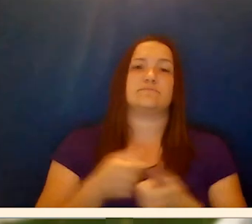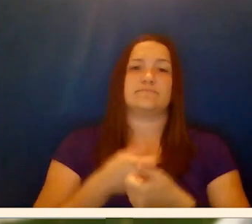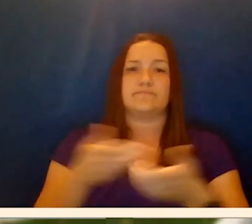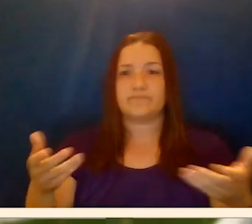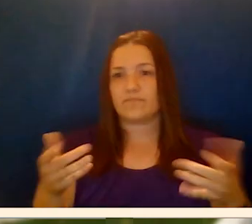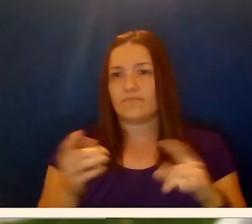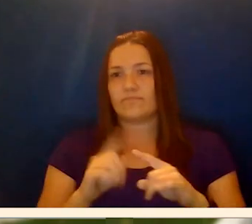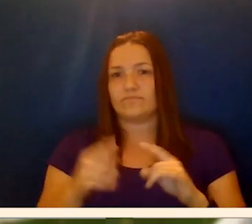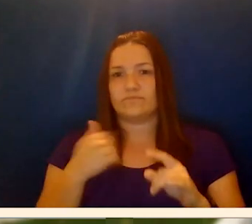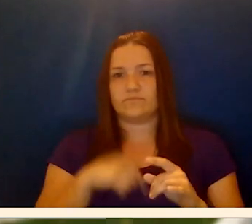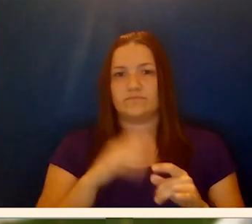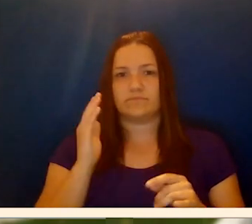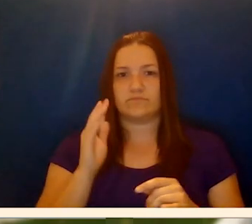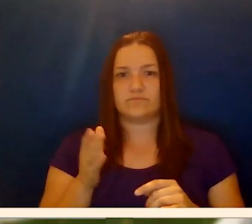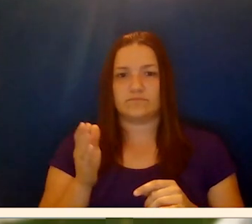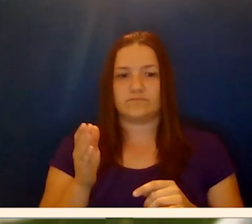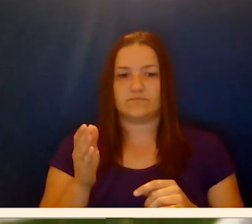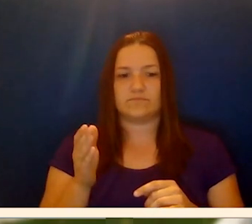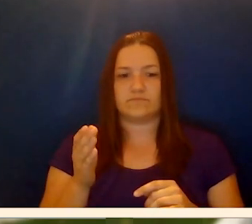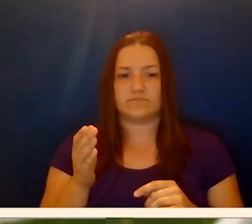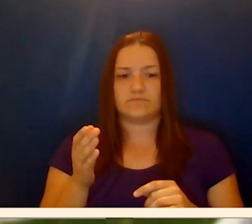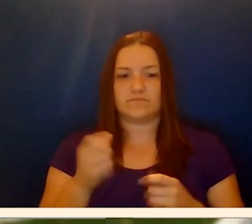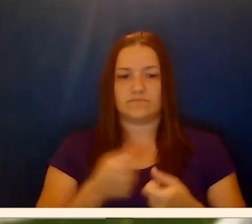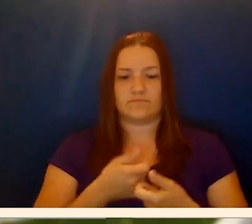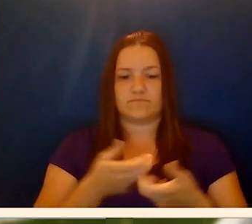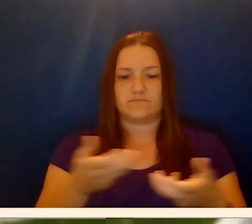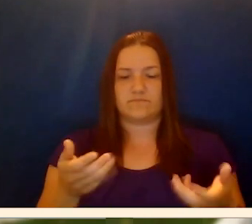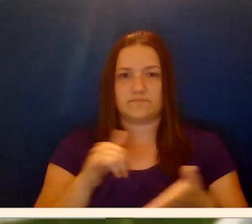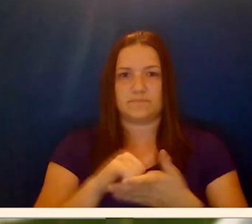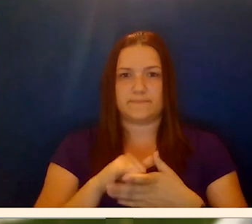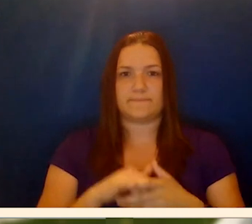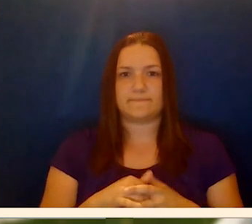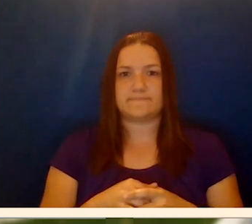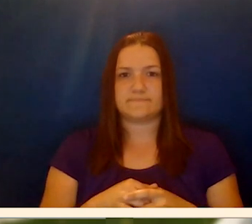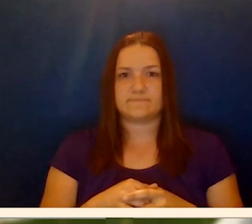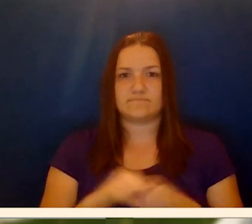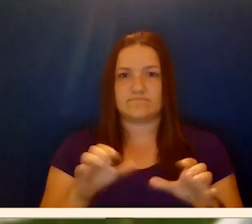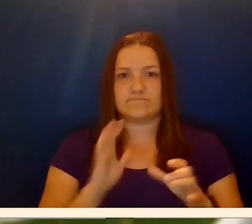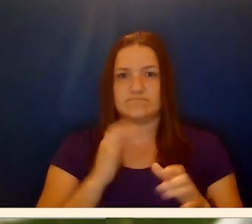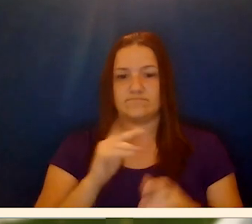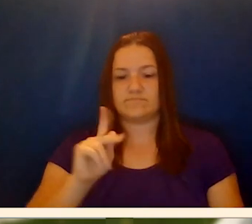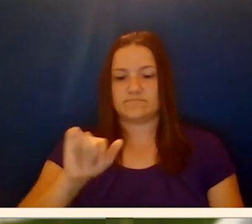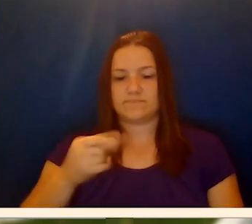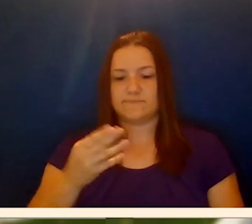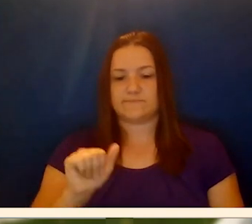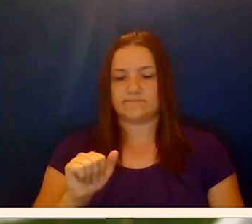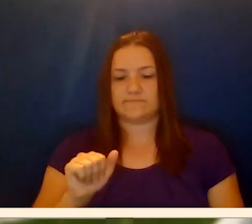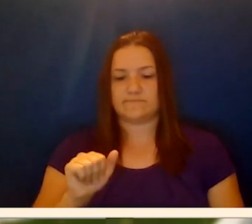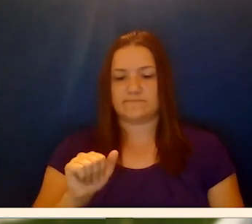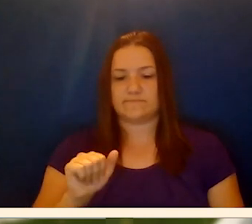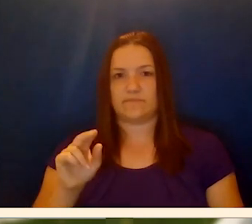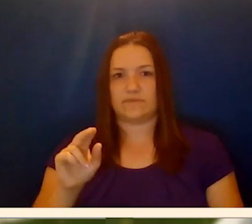administrator of that, so we will, through our Cahuilla Health Network of clinics, we will be making that third dose